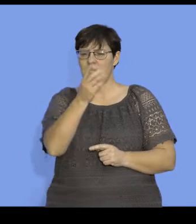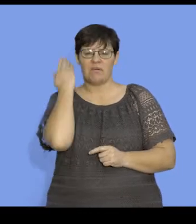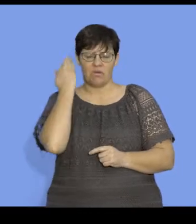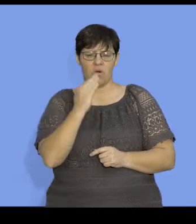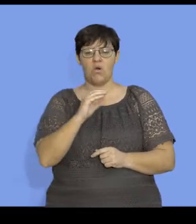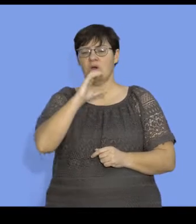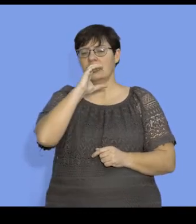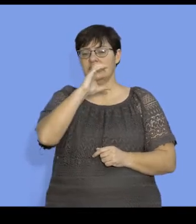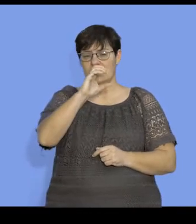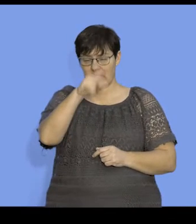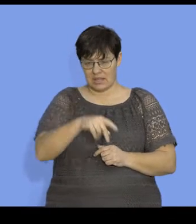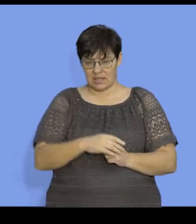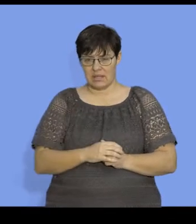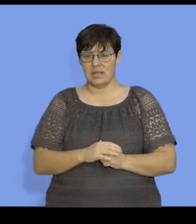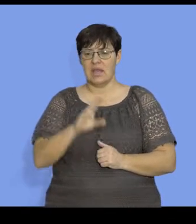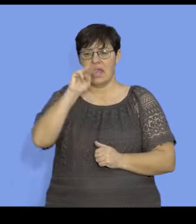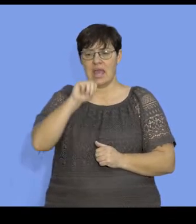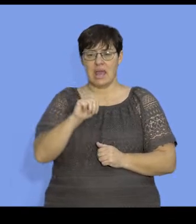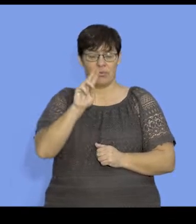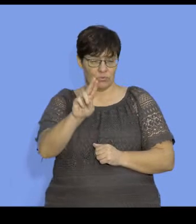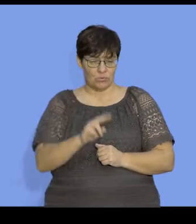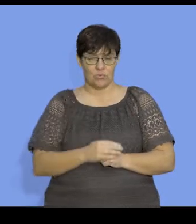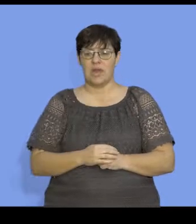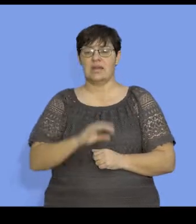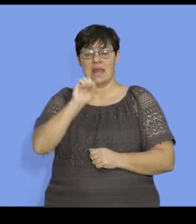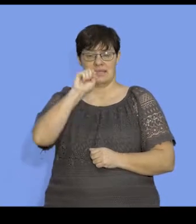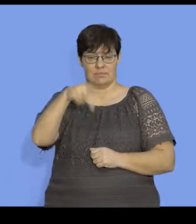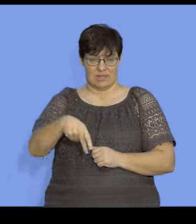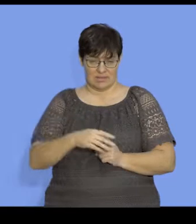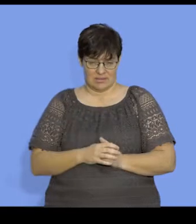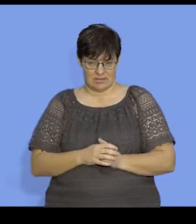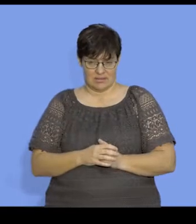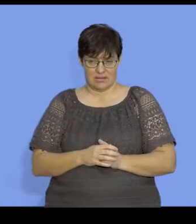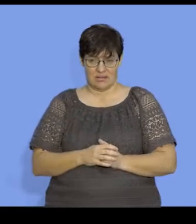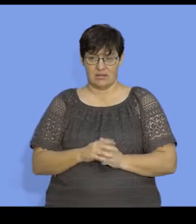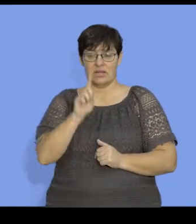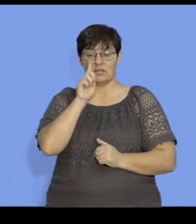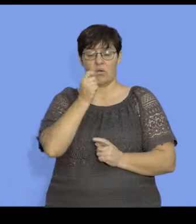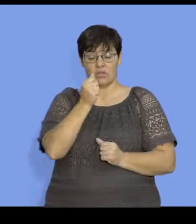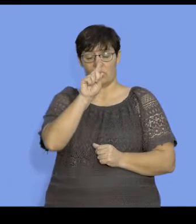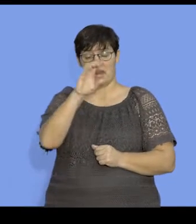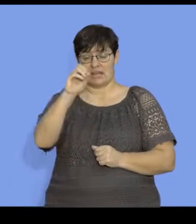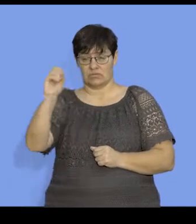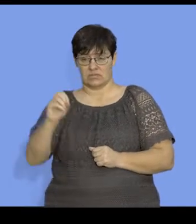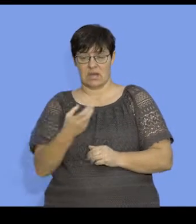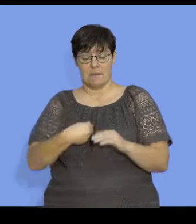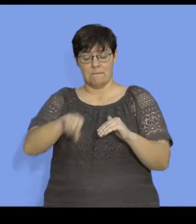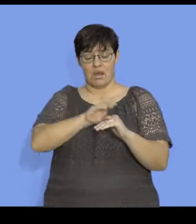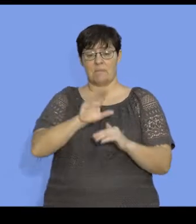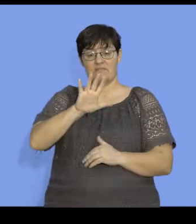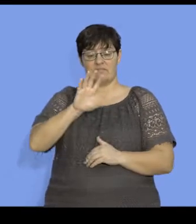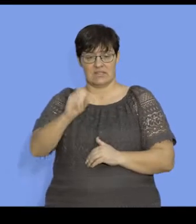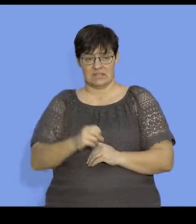your markup, and your selling. Your cost is 100, your markup is 50, therefore